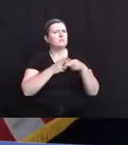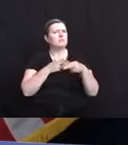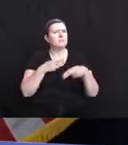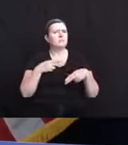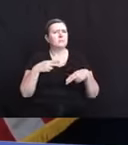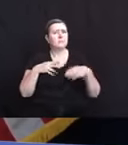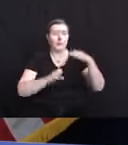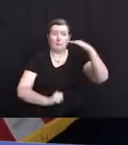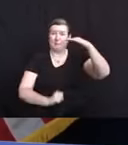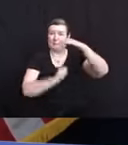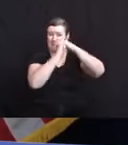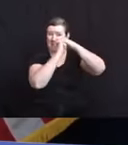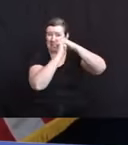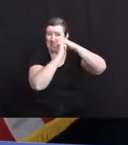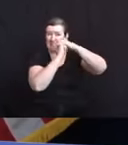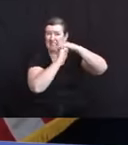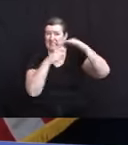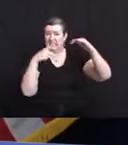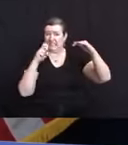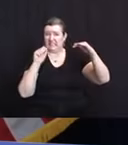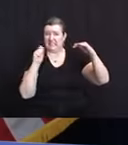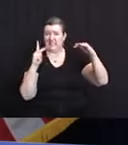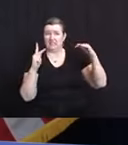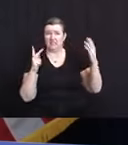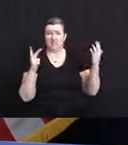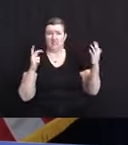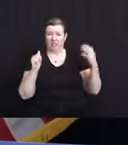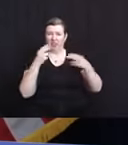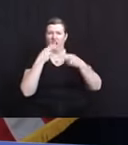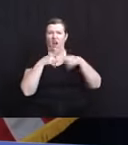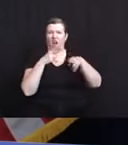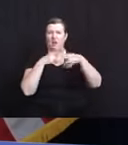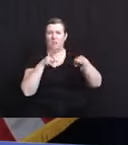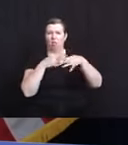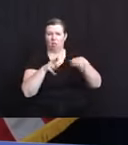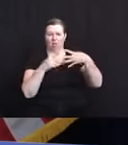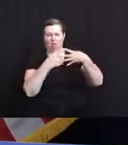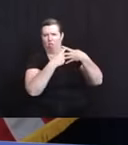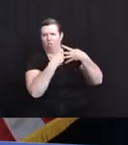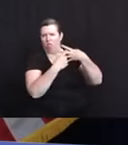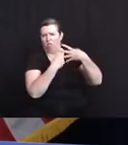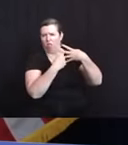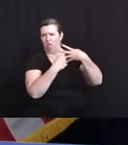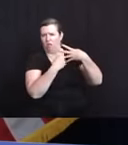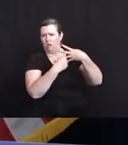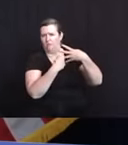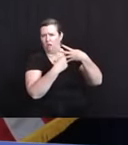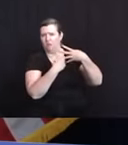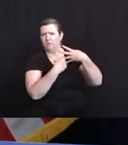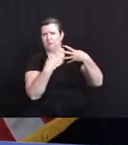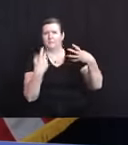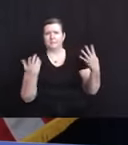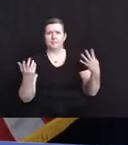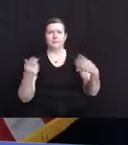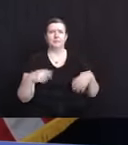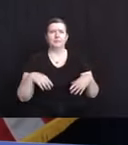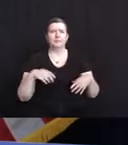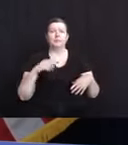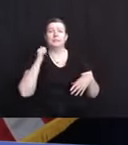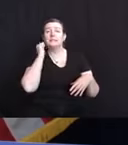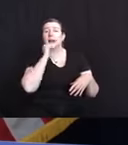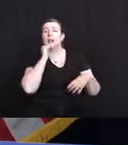of cases during the first week of April. And then, you know, we also look at things like the daily positivity rate. We look